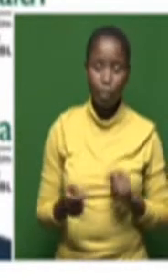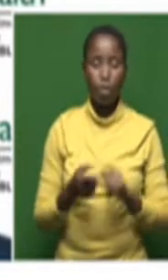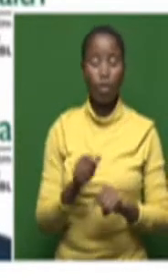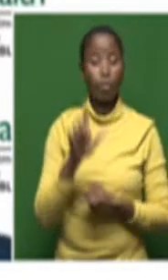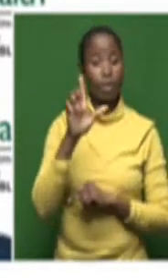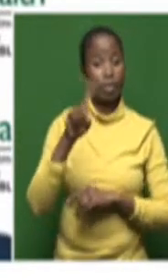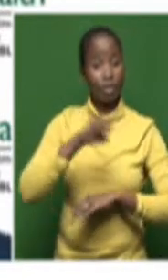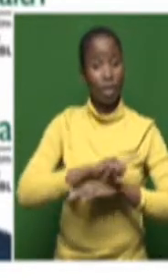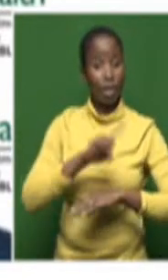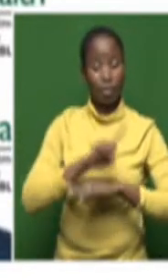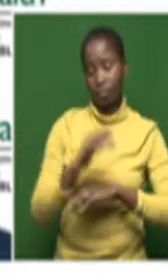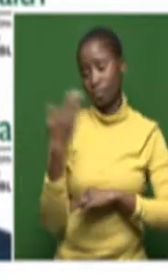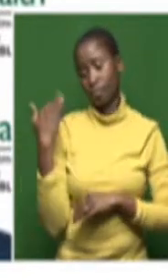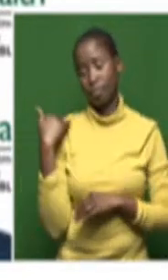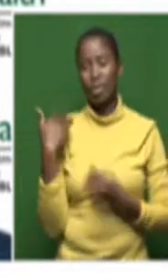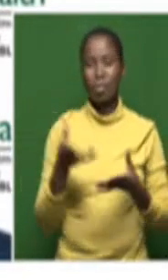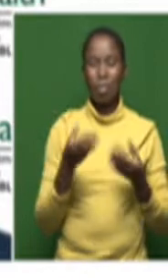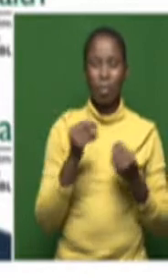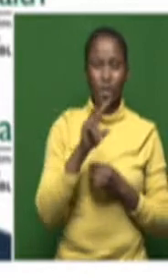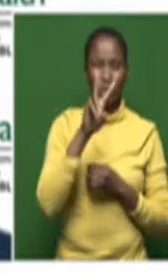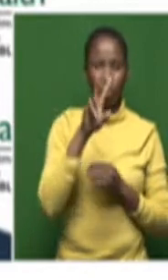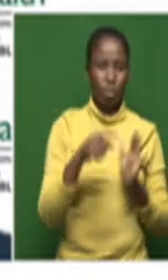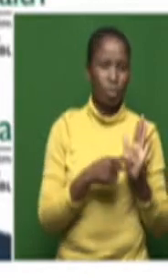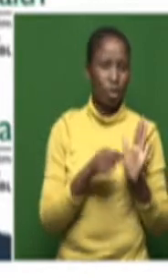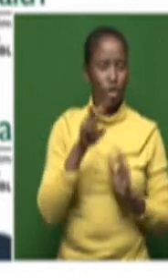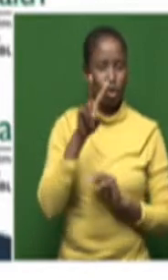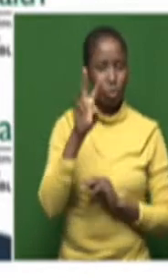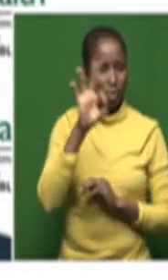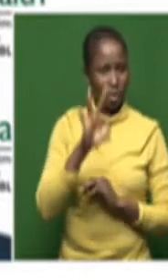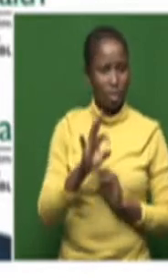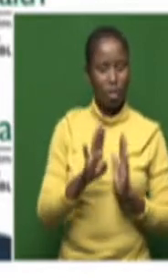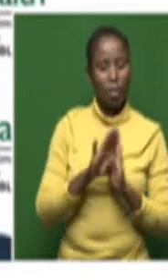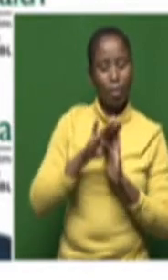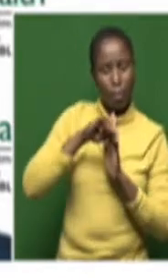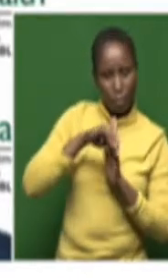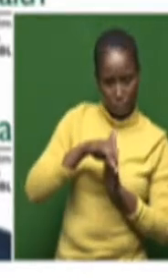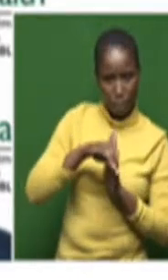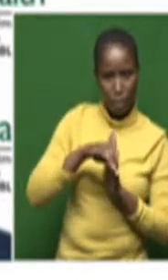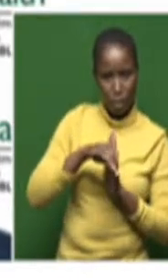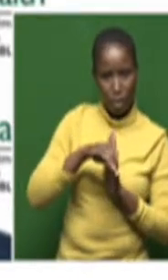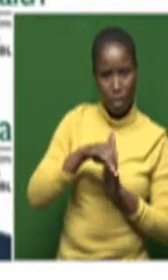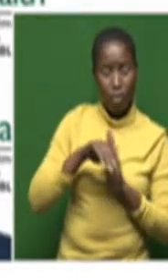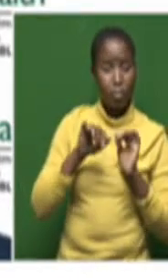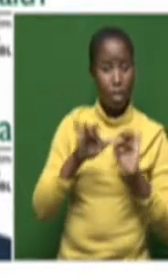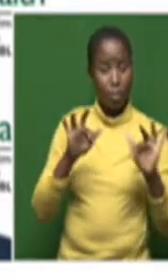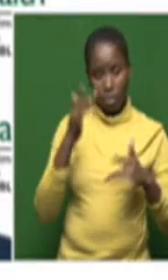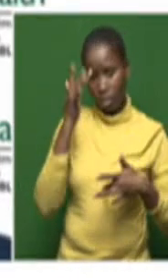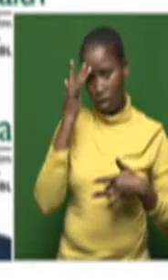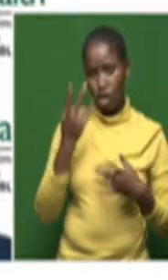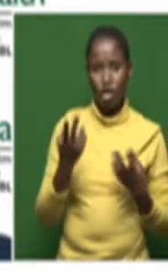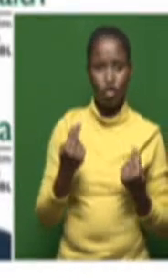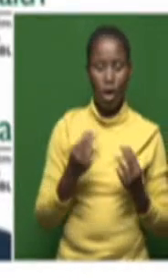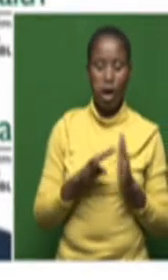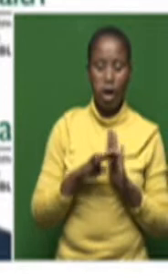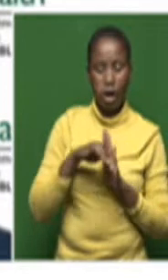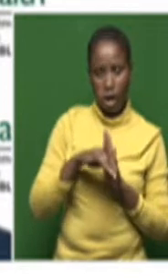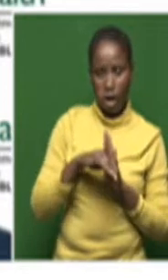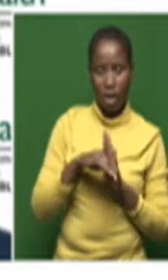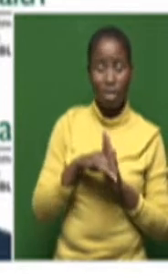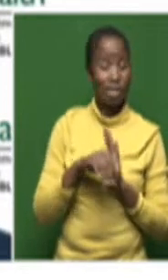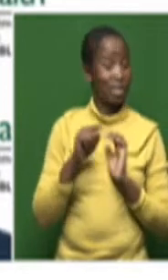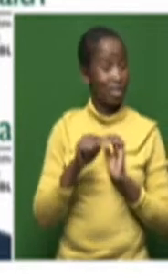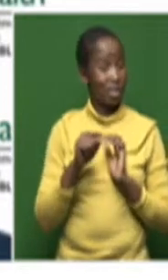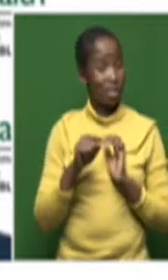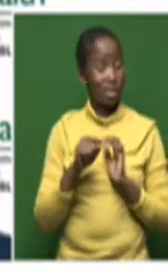has been a 2.2% decrease in new cases, which is not a very